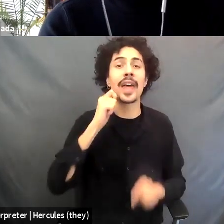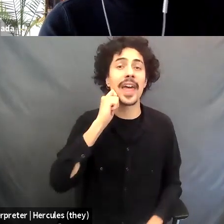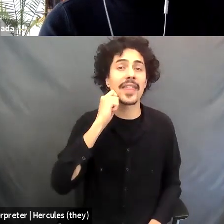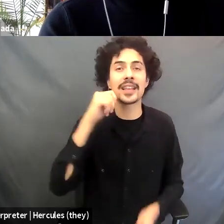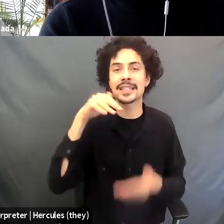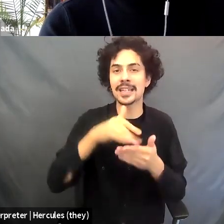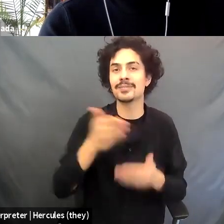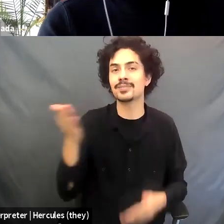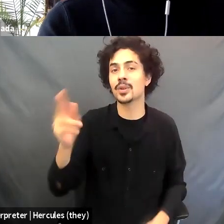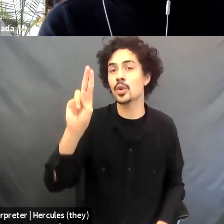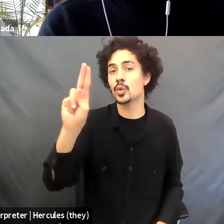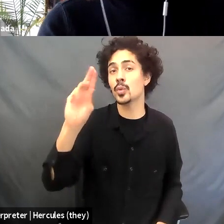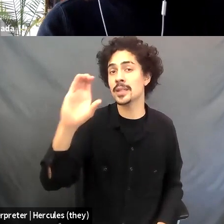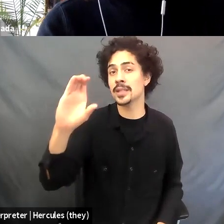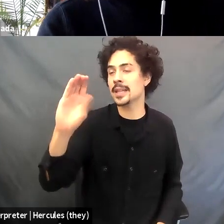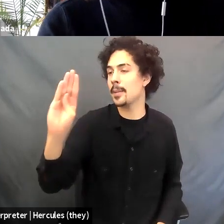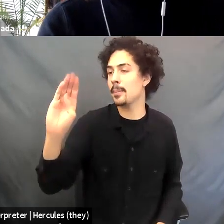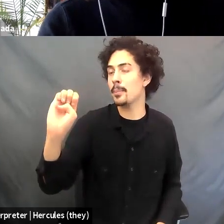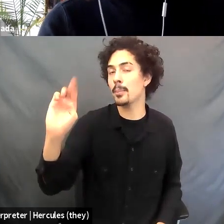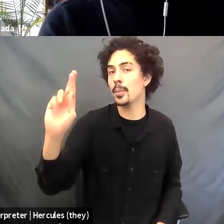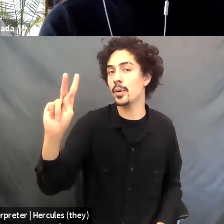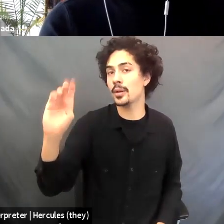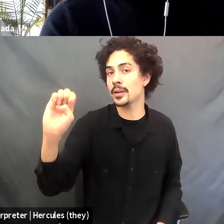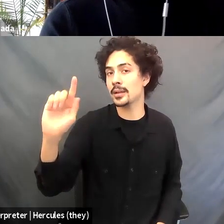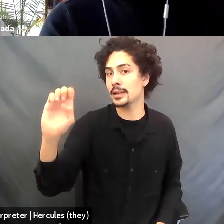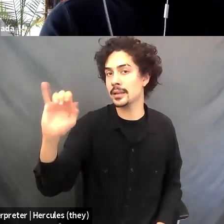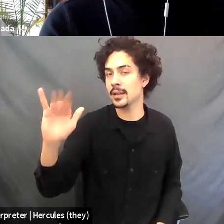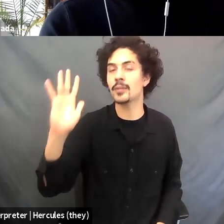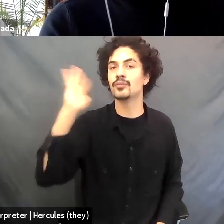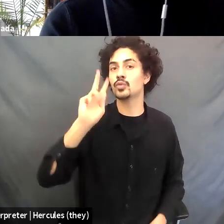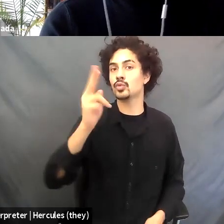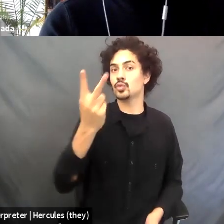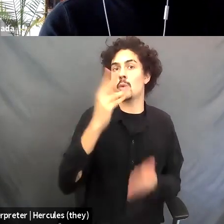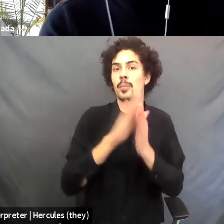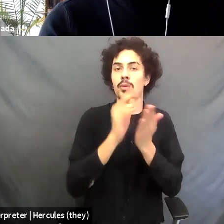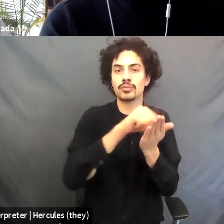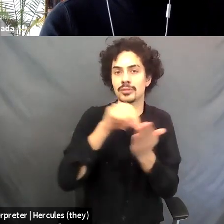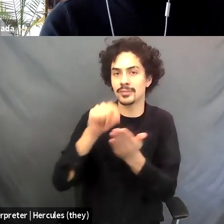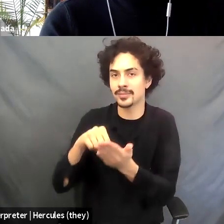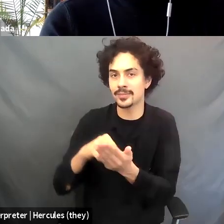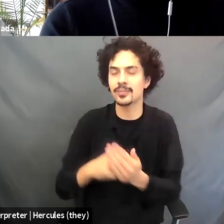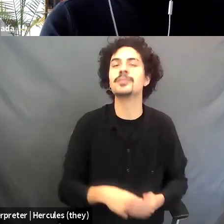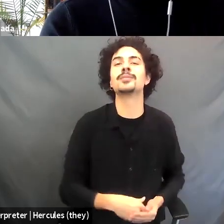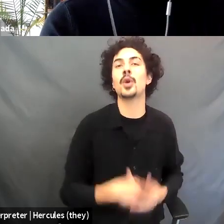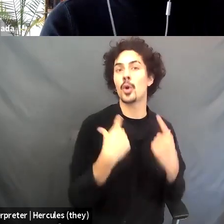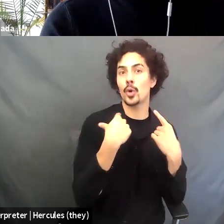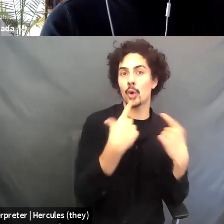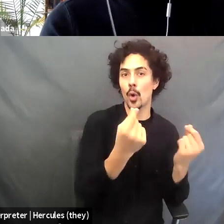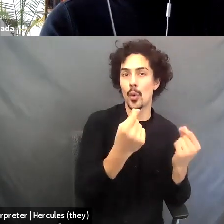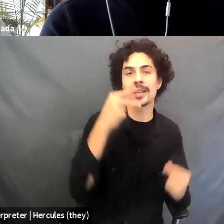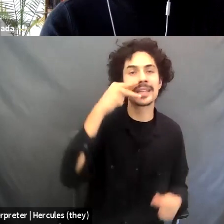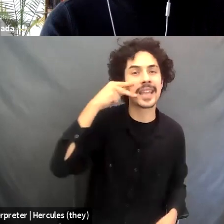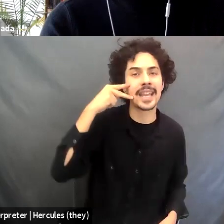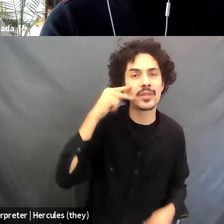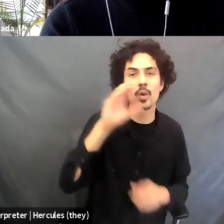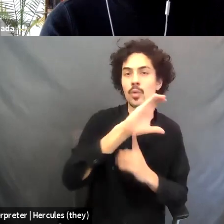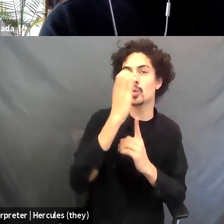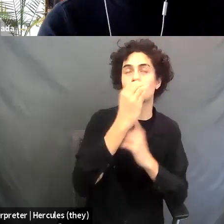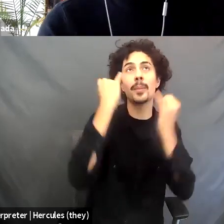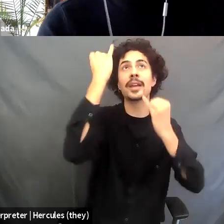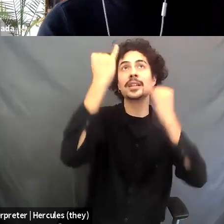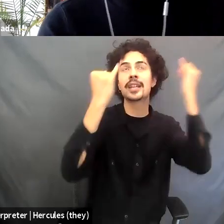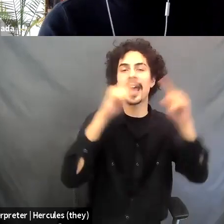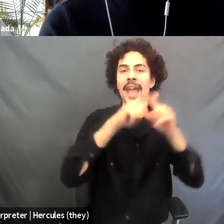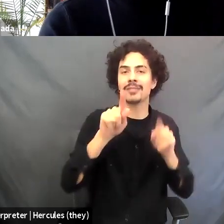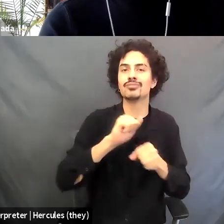UC Berkeley. She is the author of two books, Going Native, Indians in the American Cultural Imagination and Mapping the